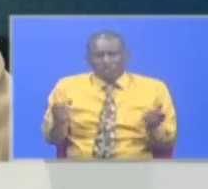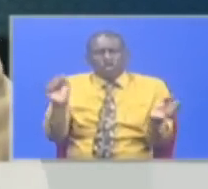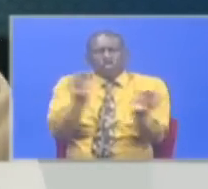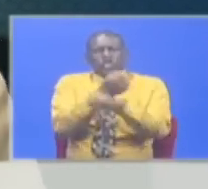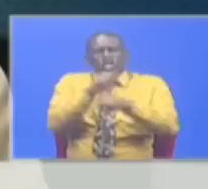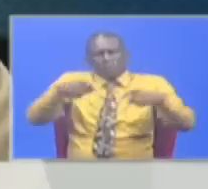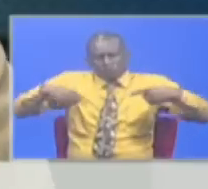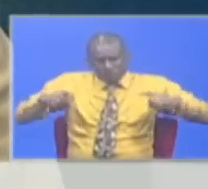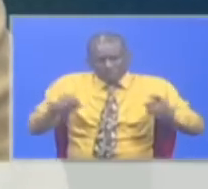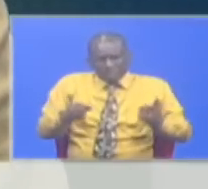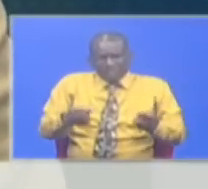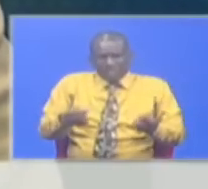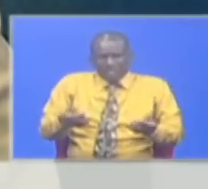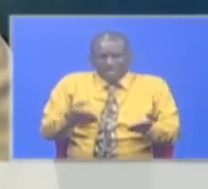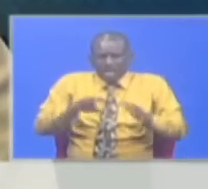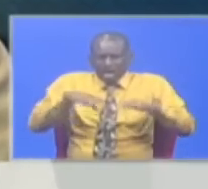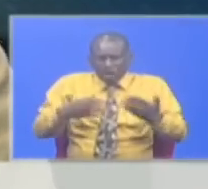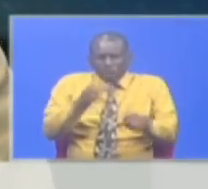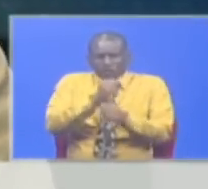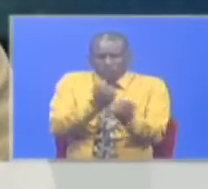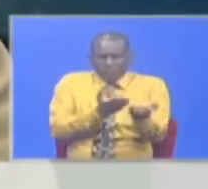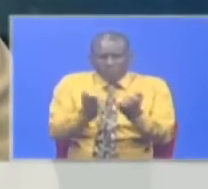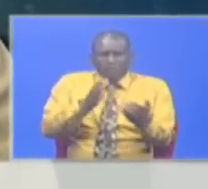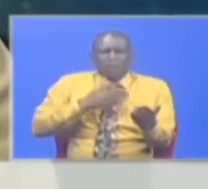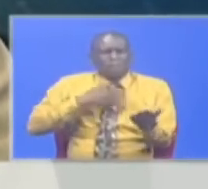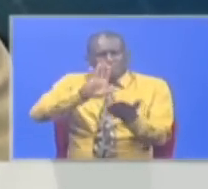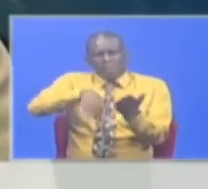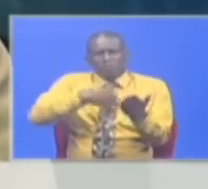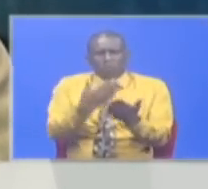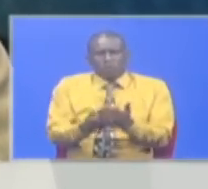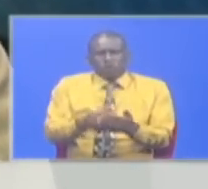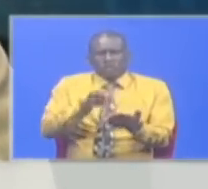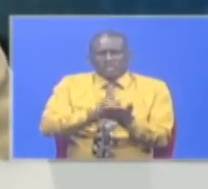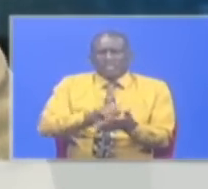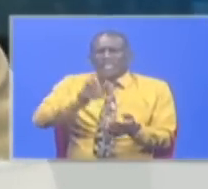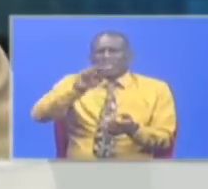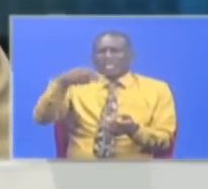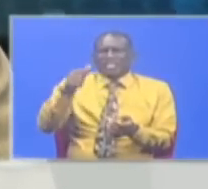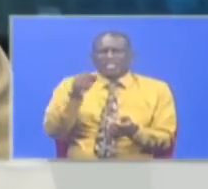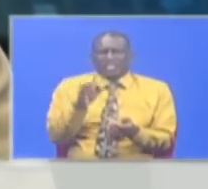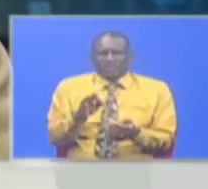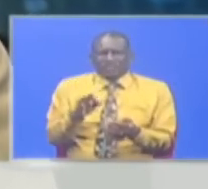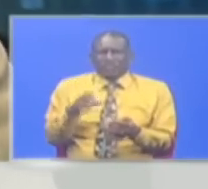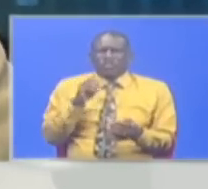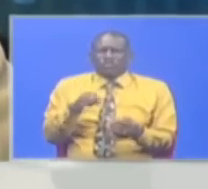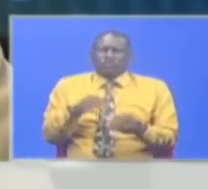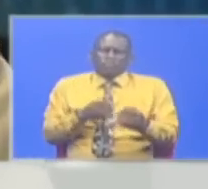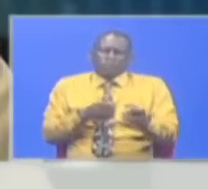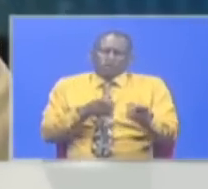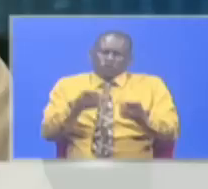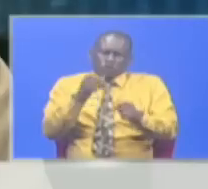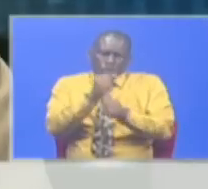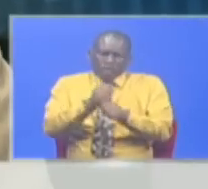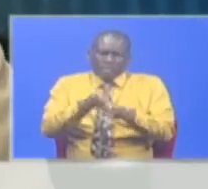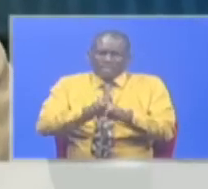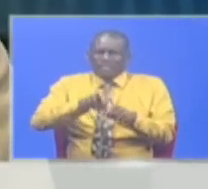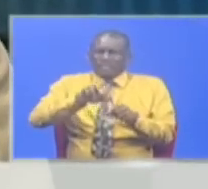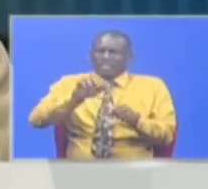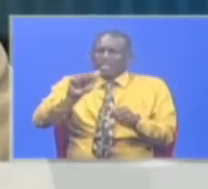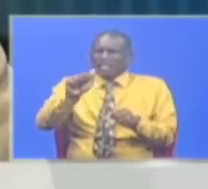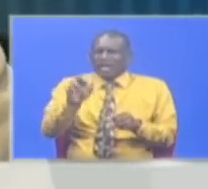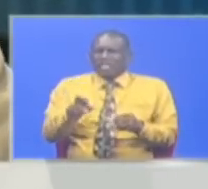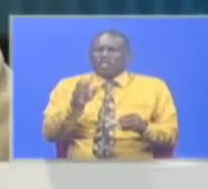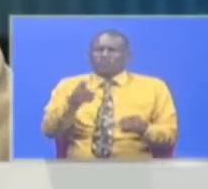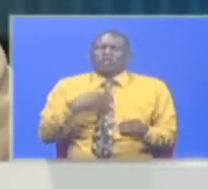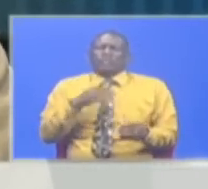current form of doing business. My proposal was NHIF should be run the way AAR is. They should have their own clinics, they should have